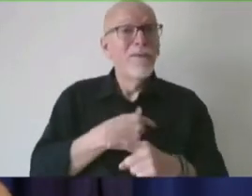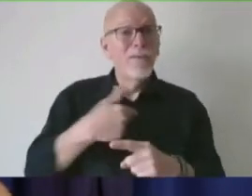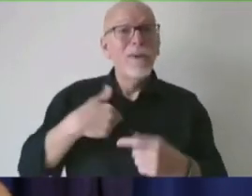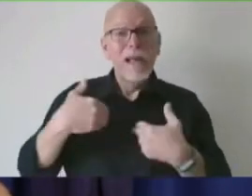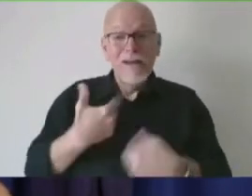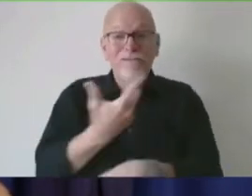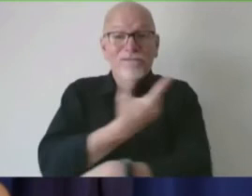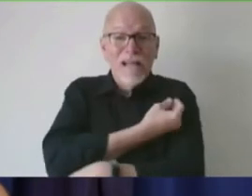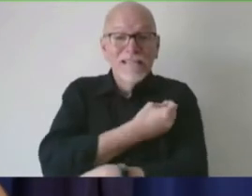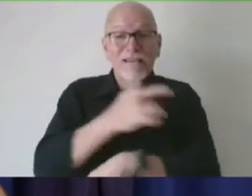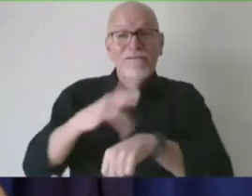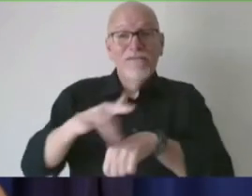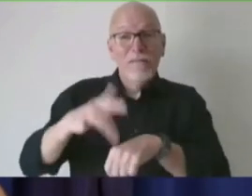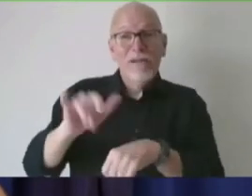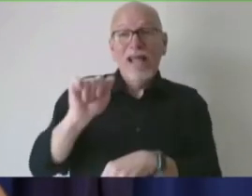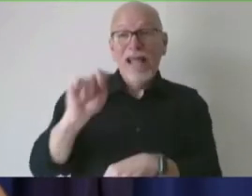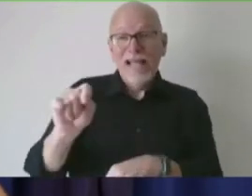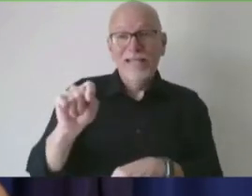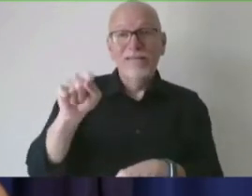vaccine available at our